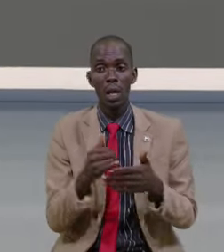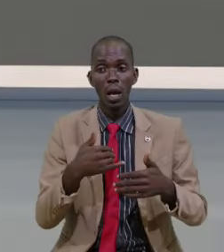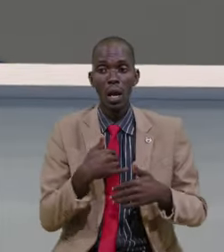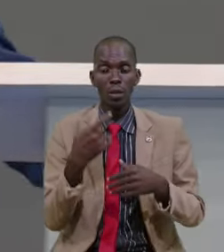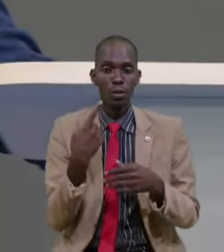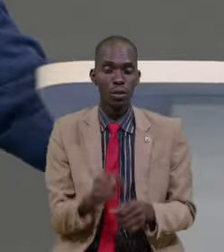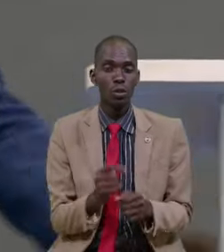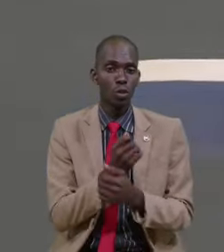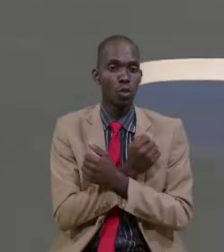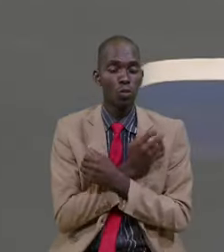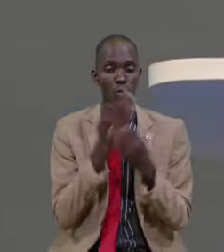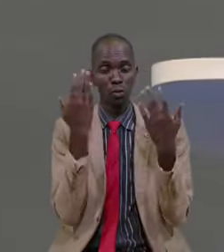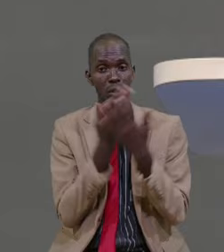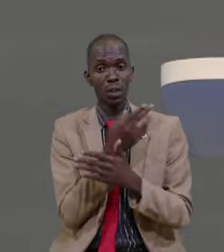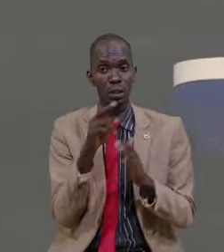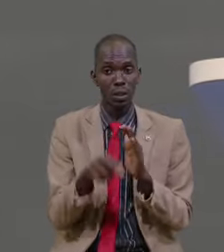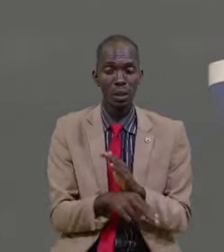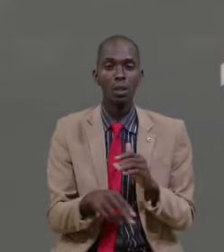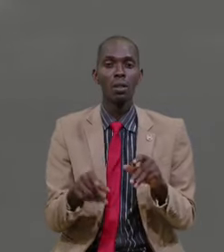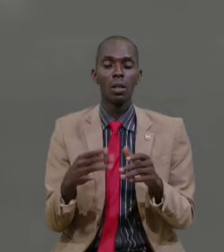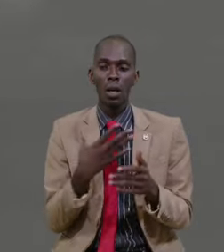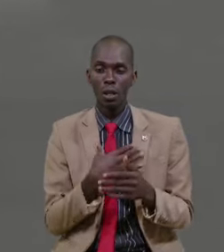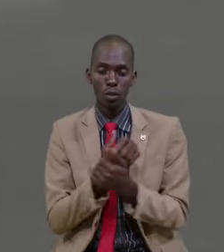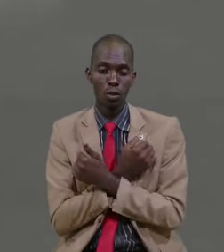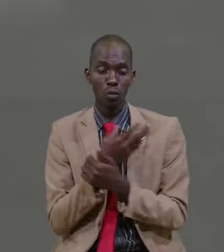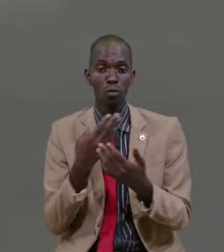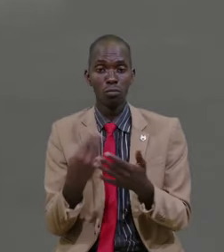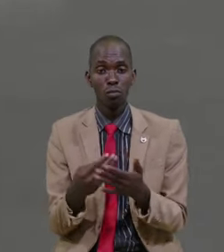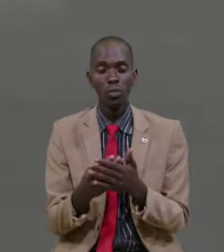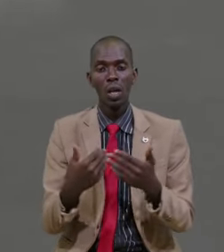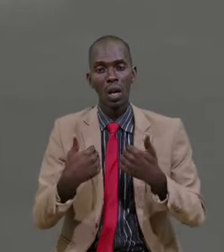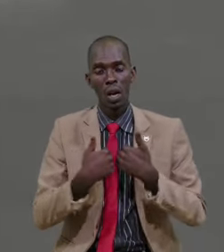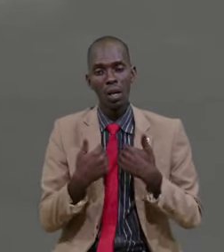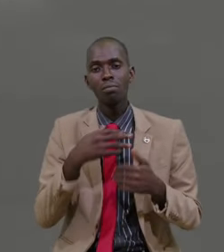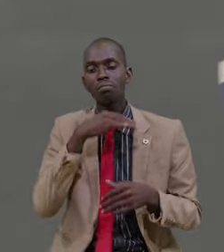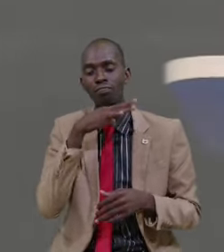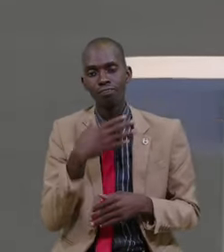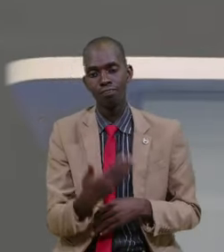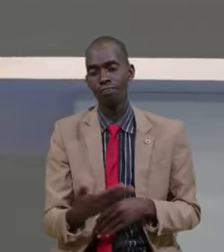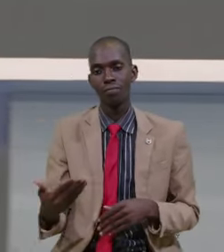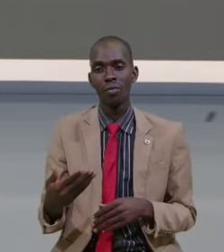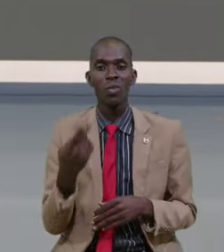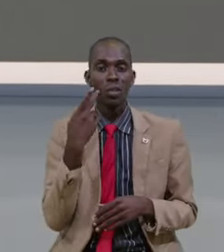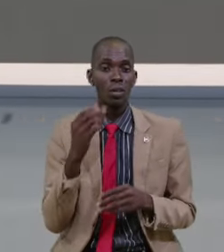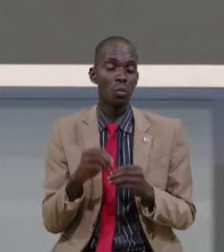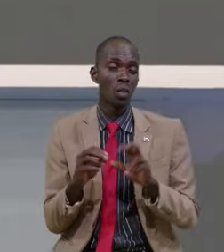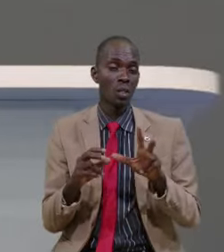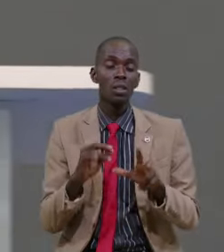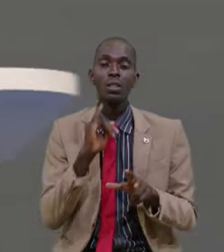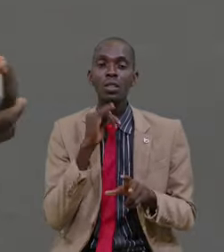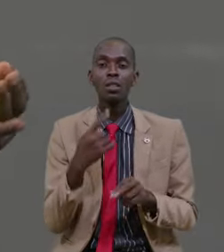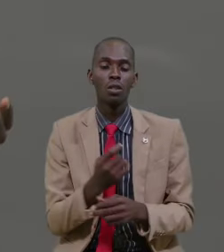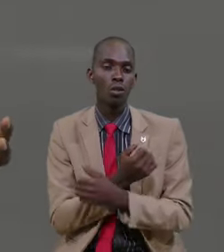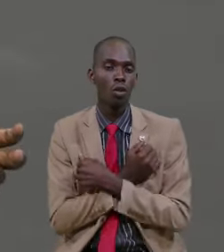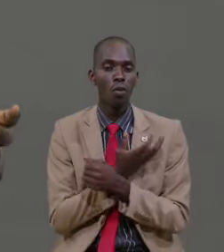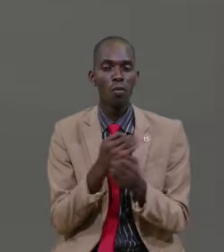he has corruption. The love of flesh, you see, flesh